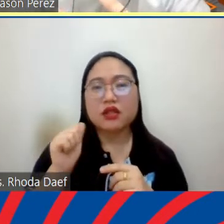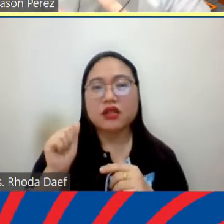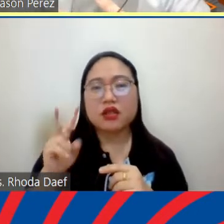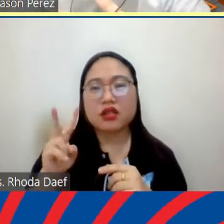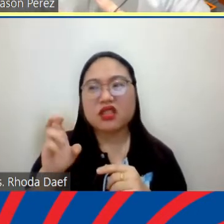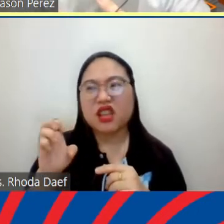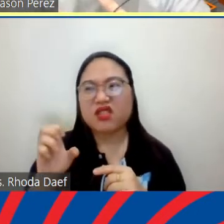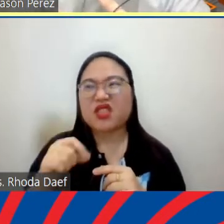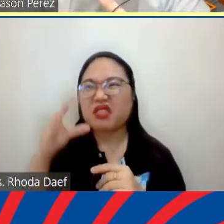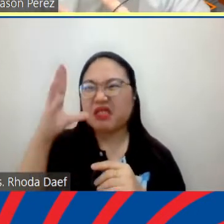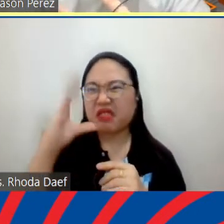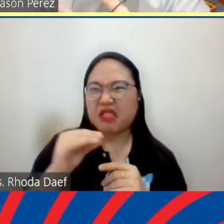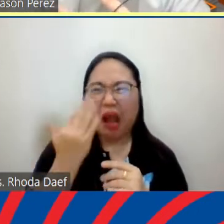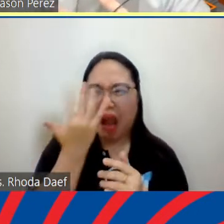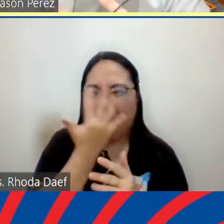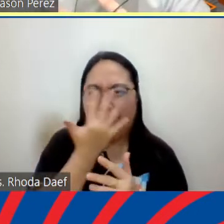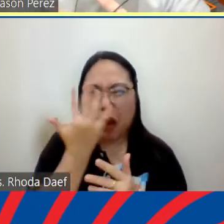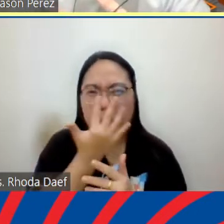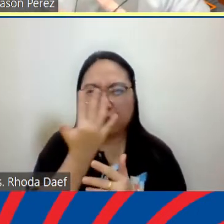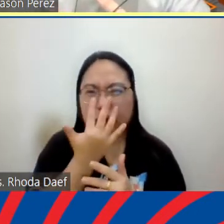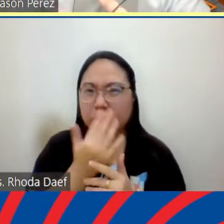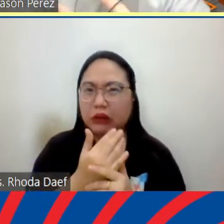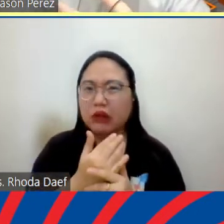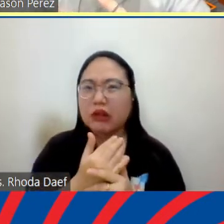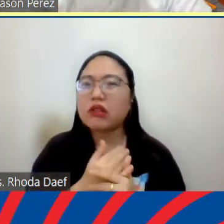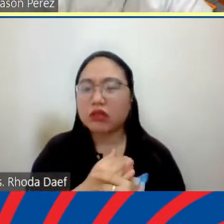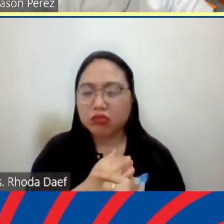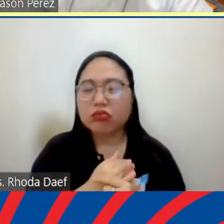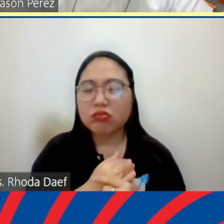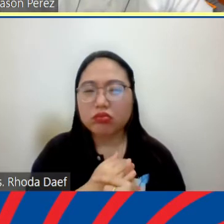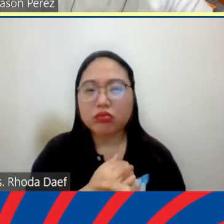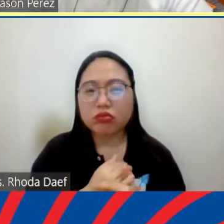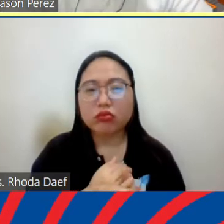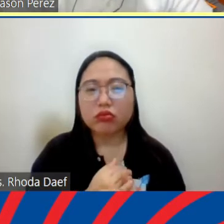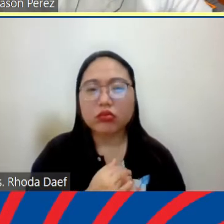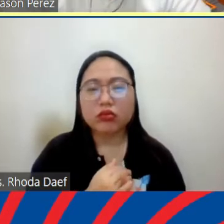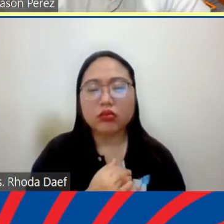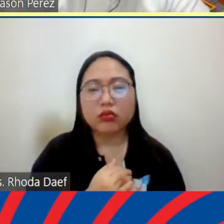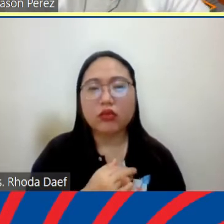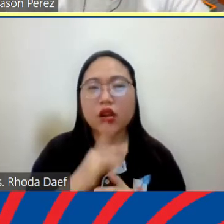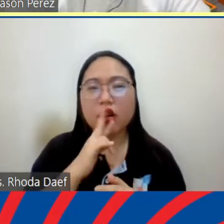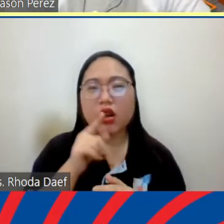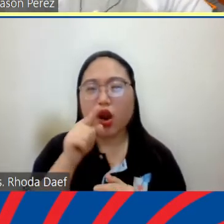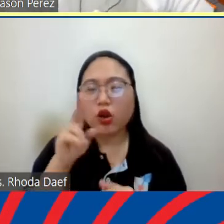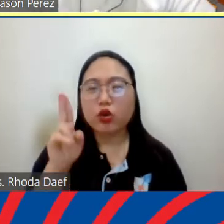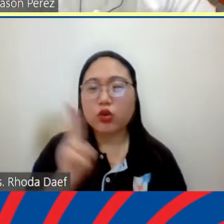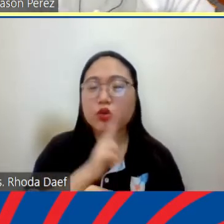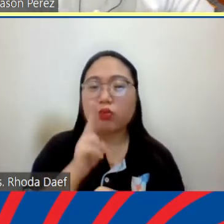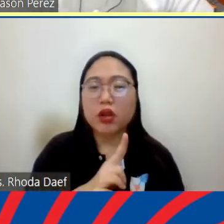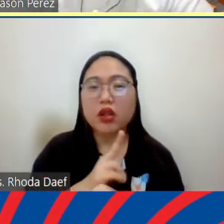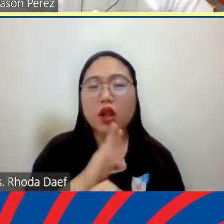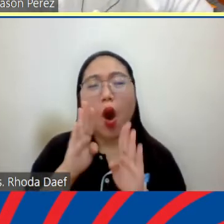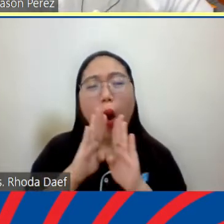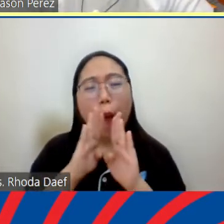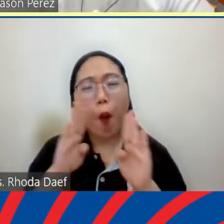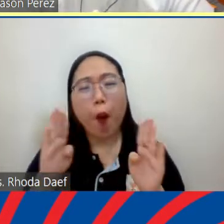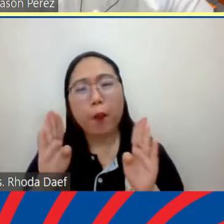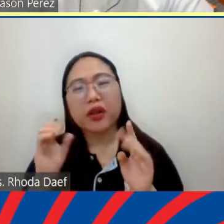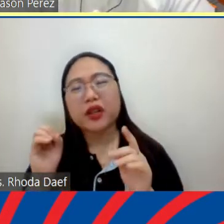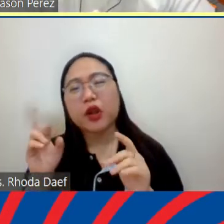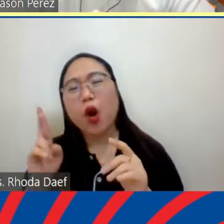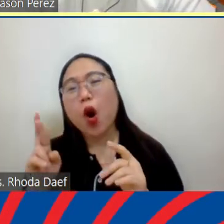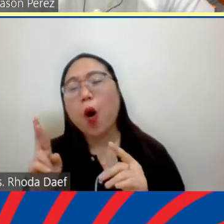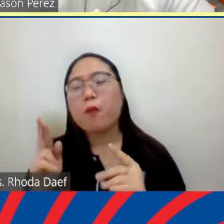are going to be missing. No. And are you going to use an open or